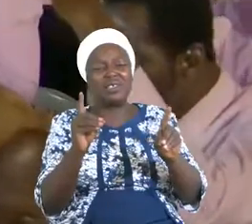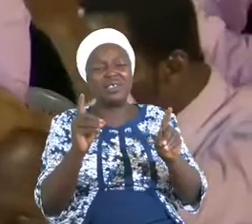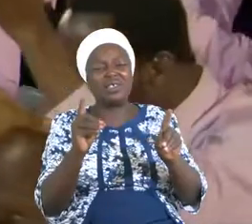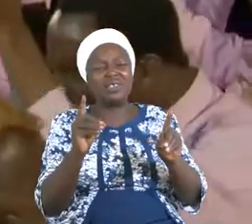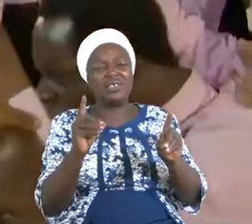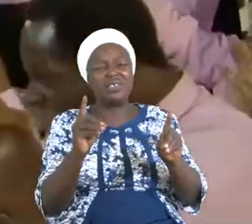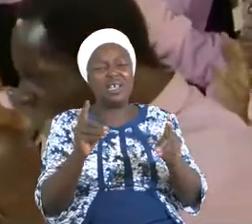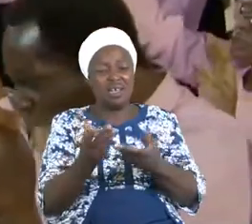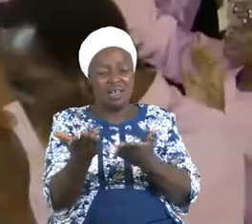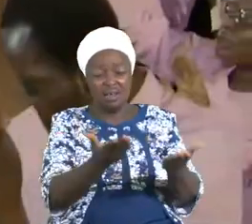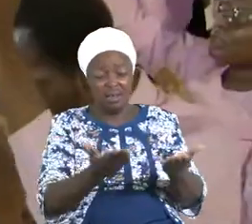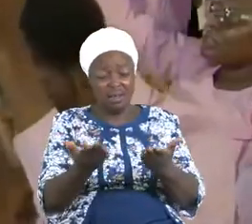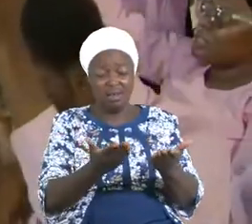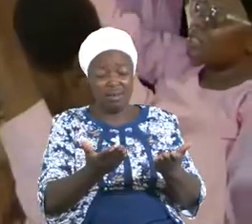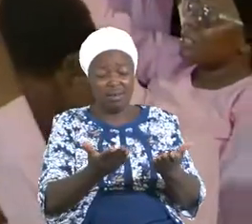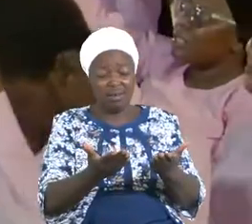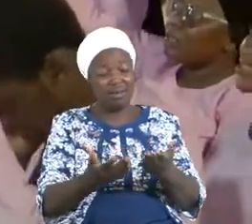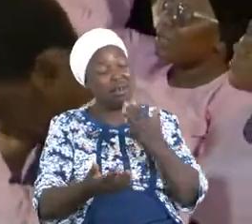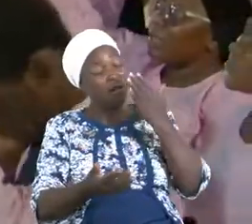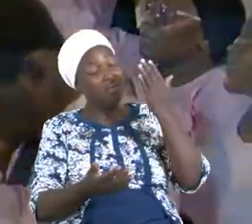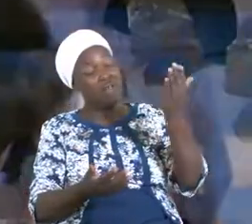amen. Over the radio, amen.